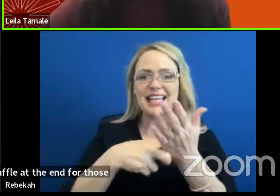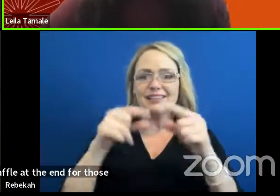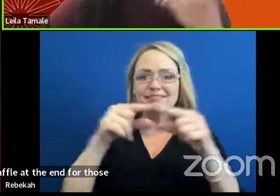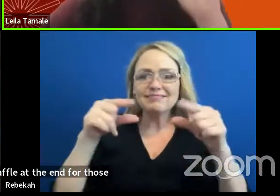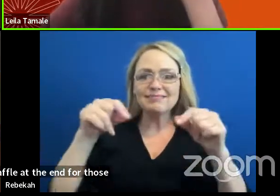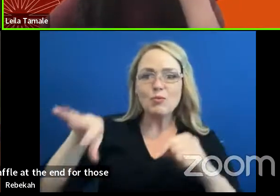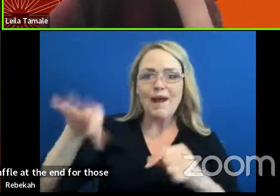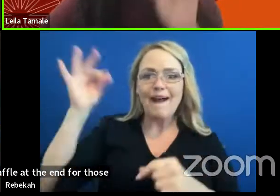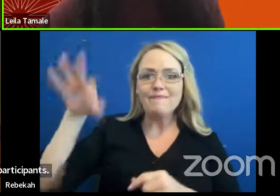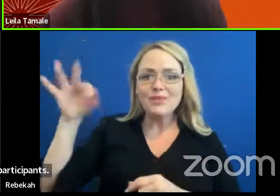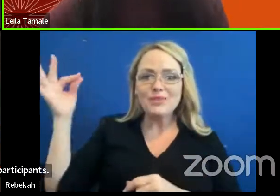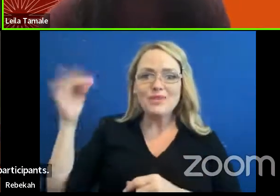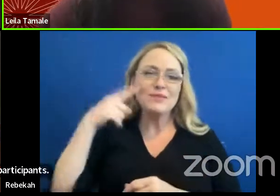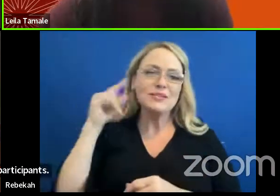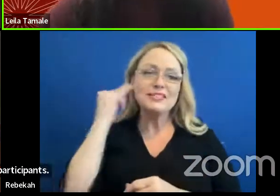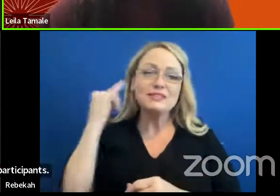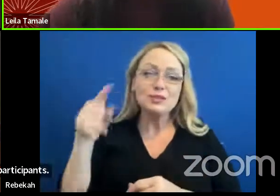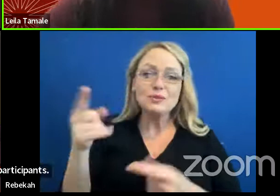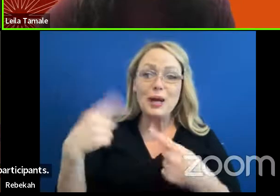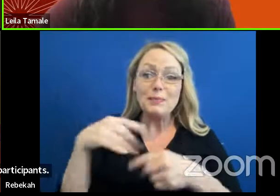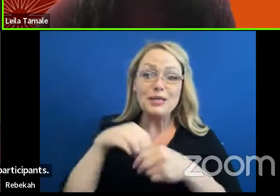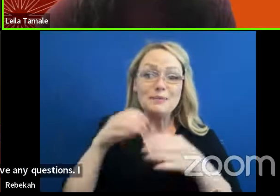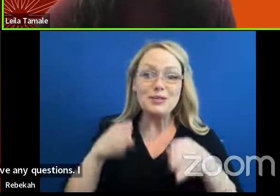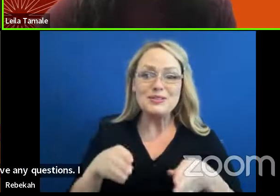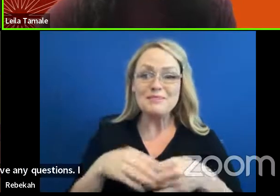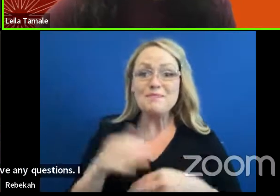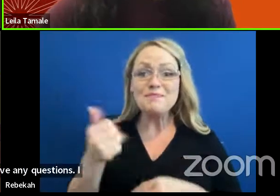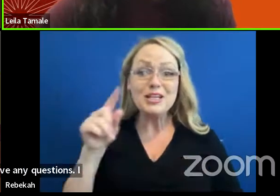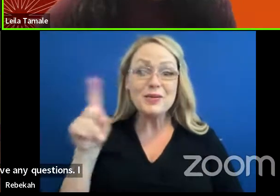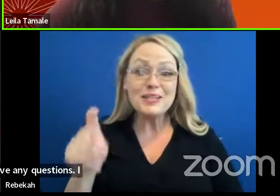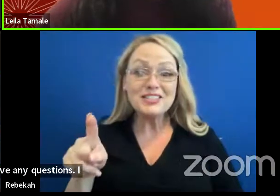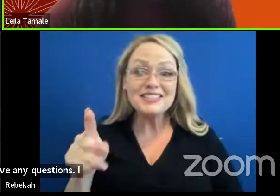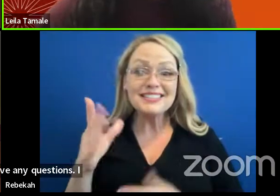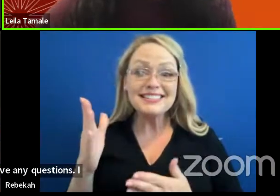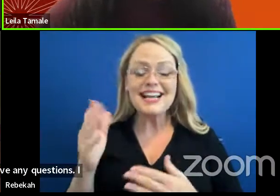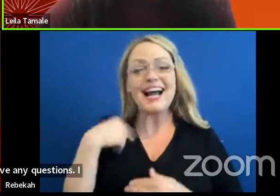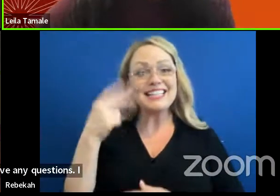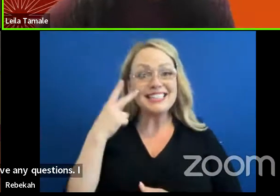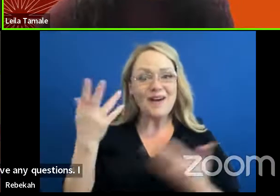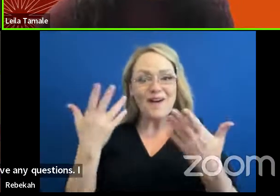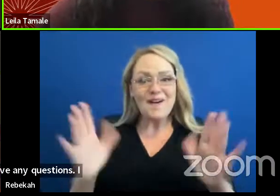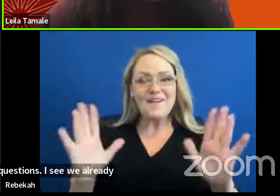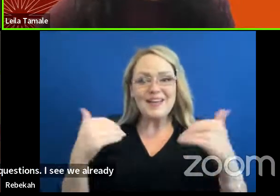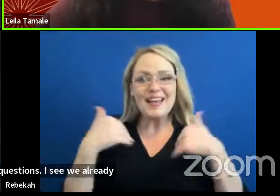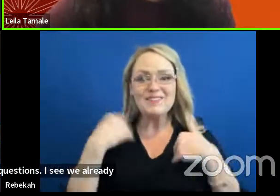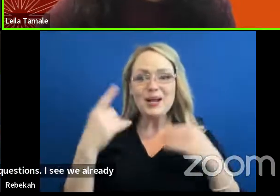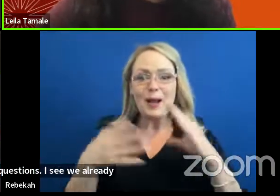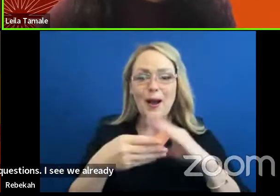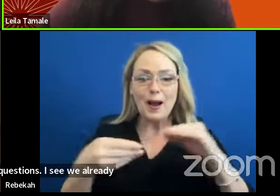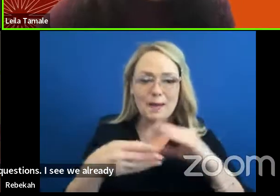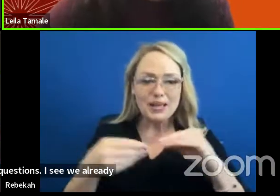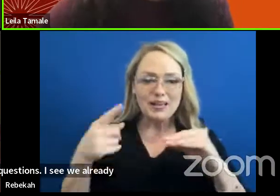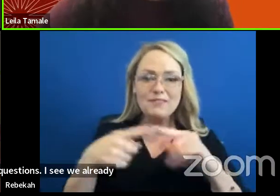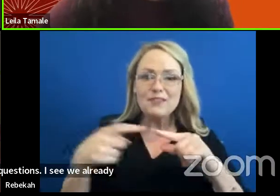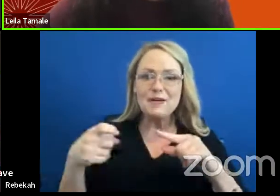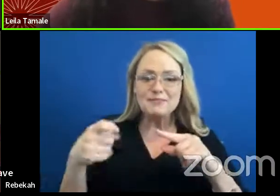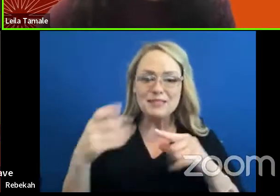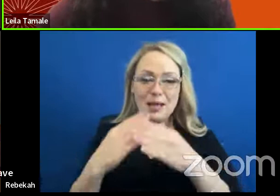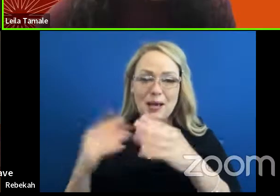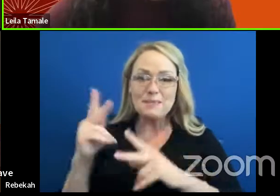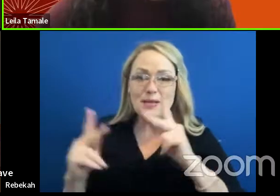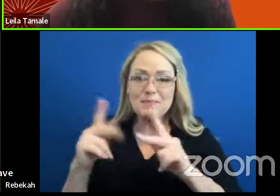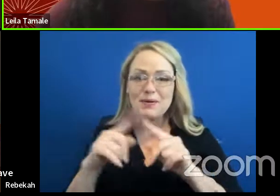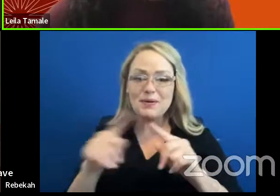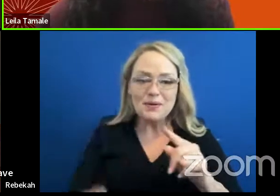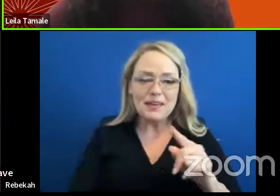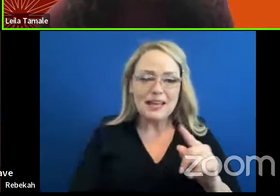any questions, I see we already have a comment from Micaela. Yes, it's so great to see you.